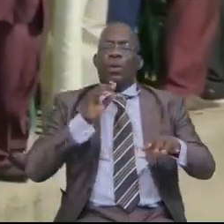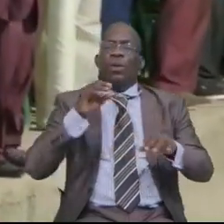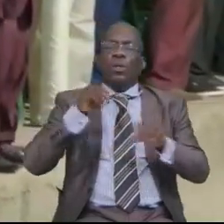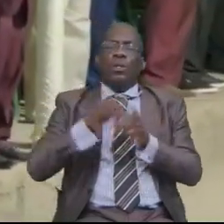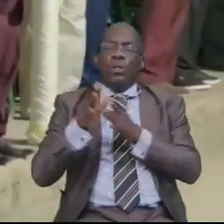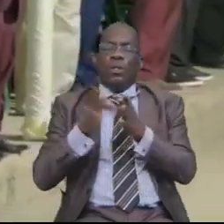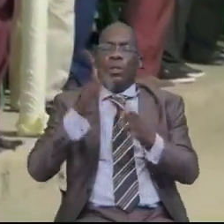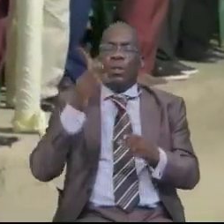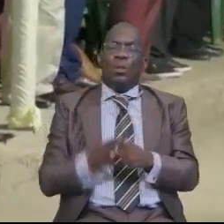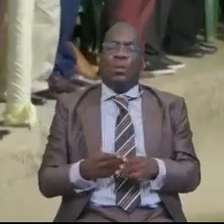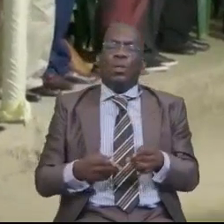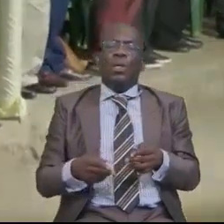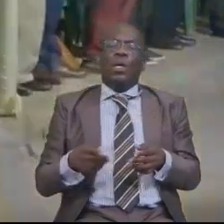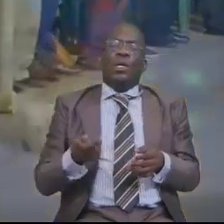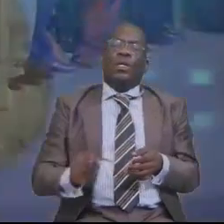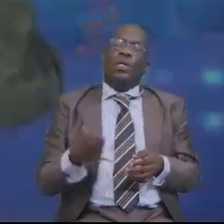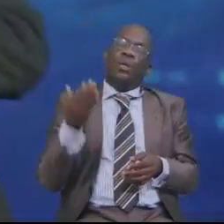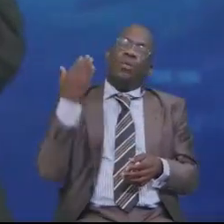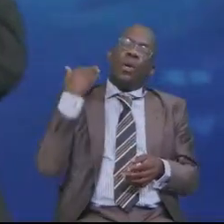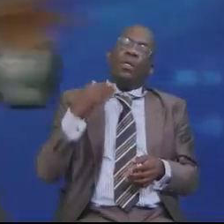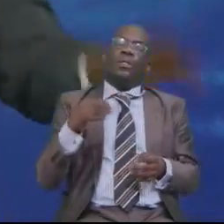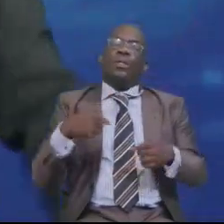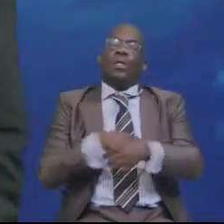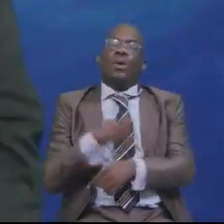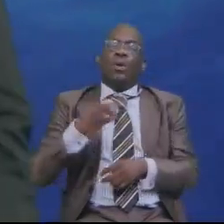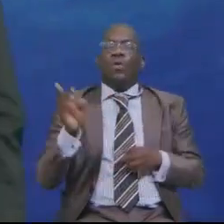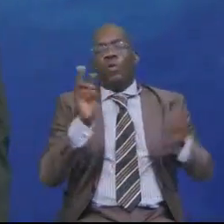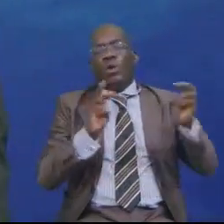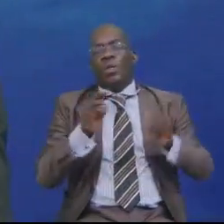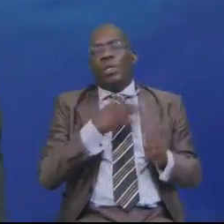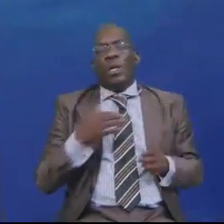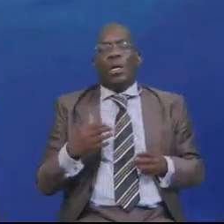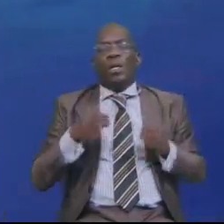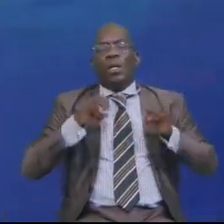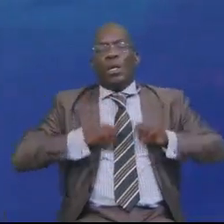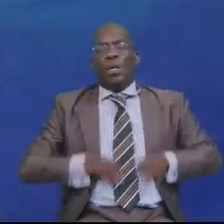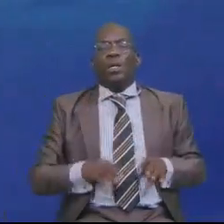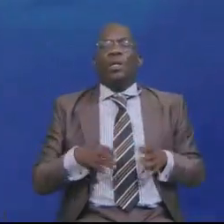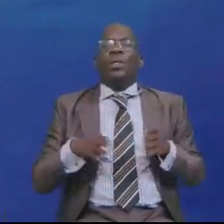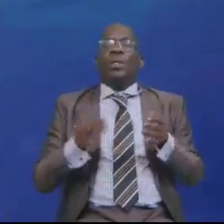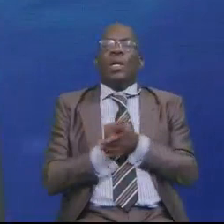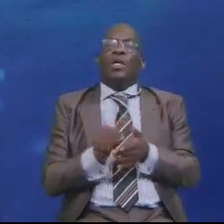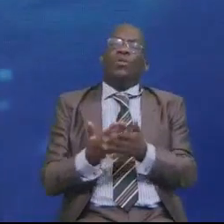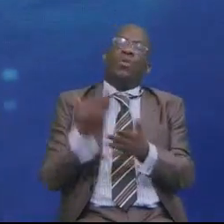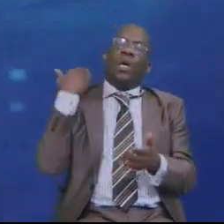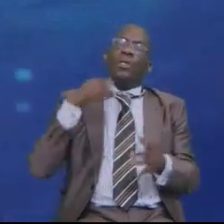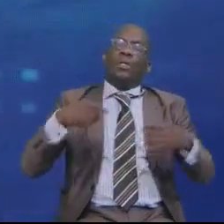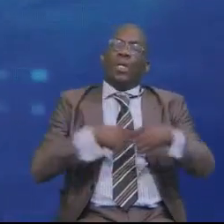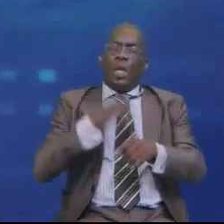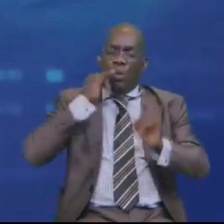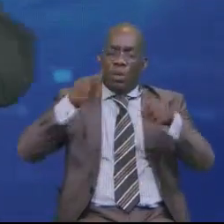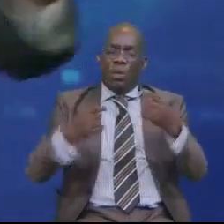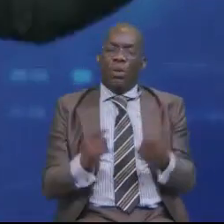Those past days of worry, anxiety, those past days are gone. Now you